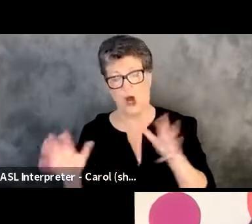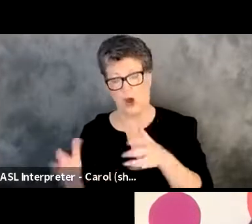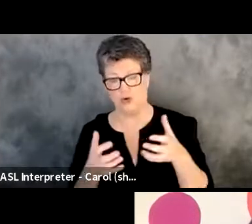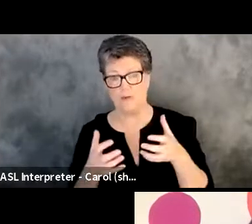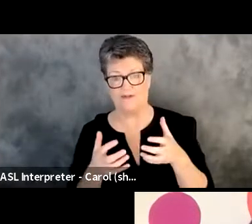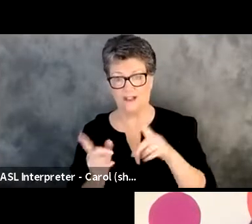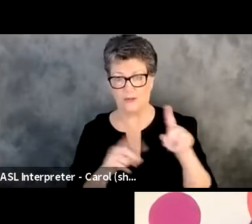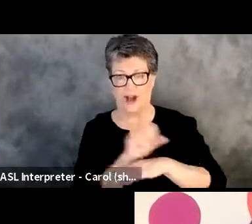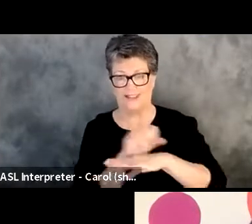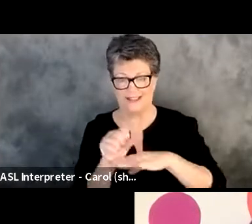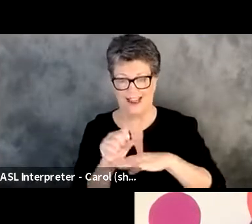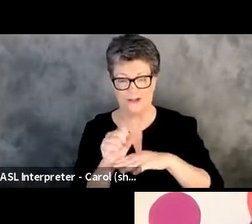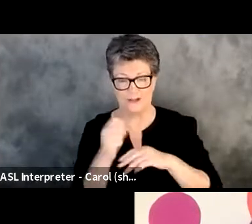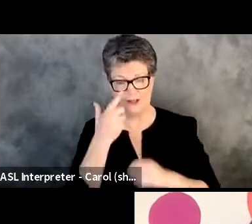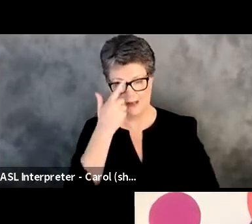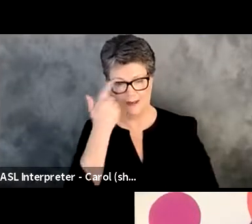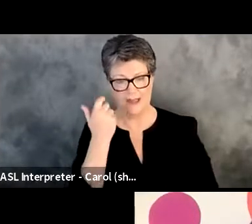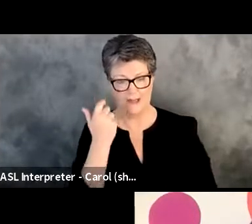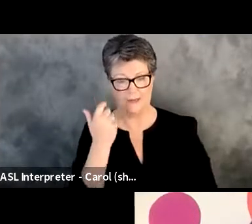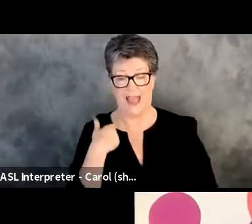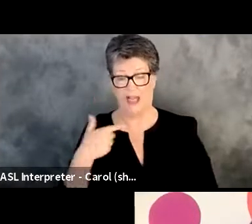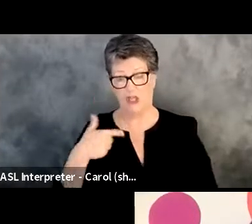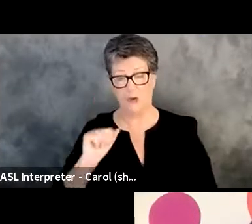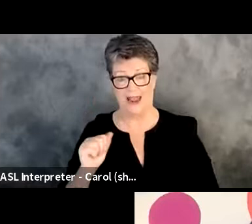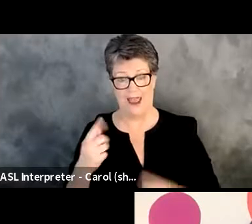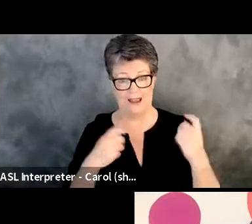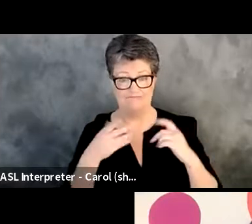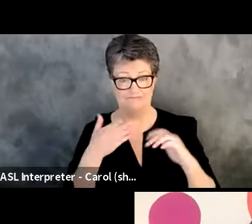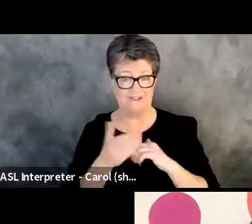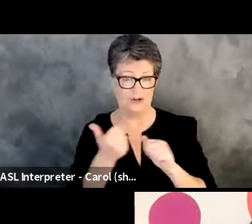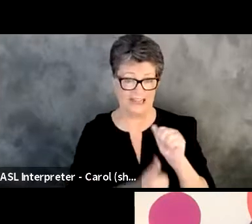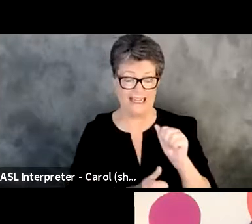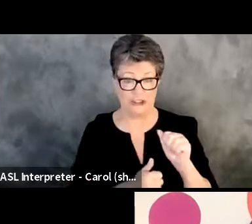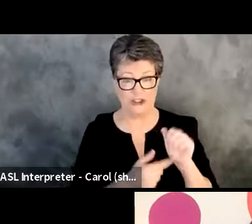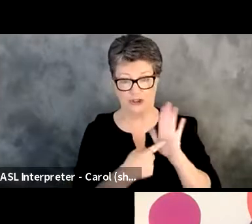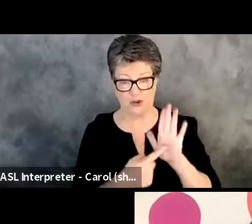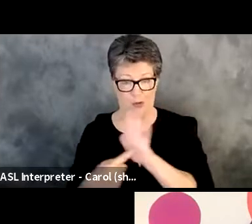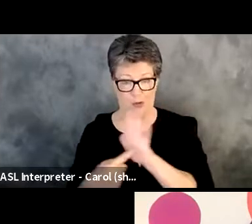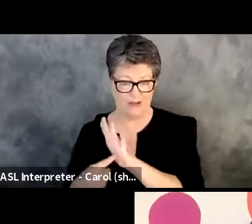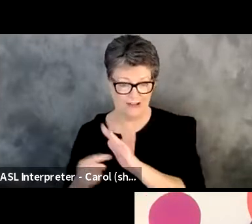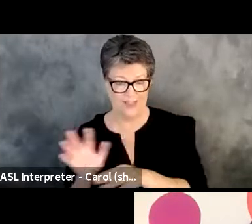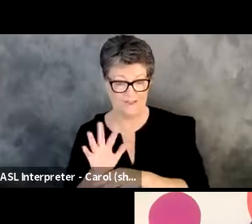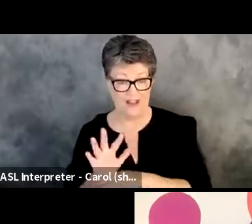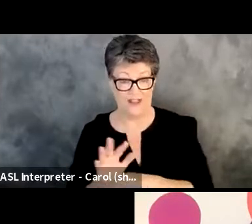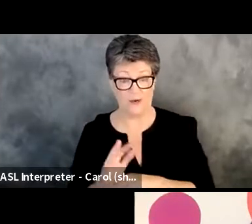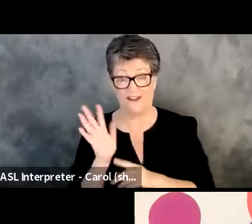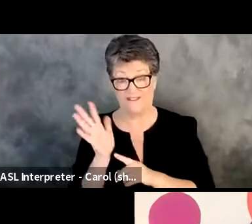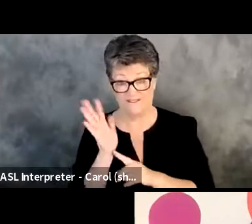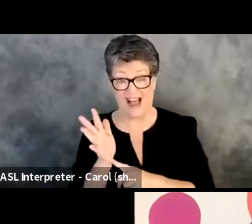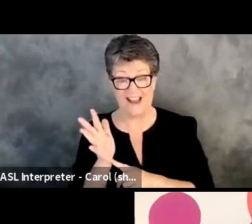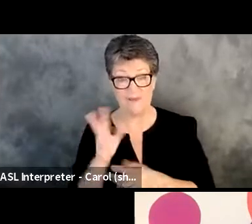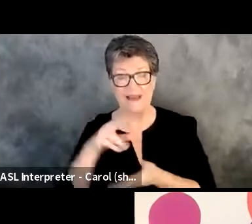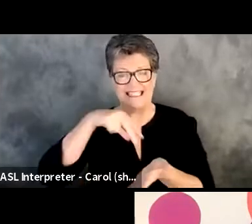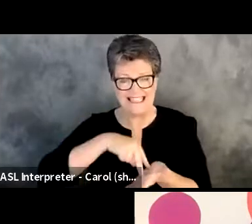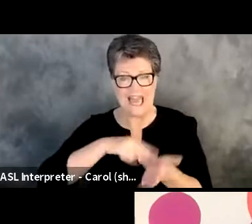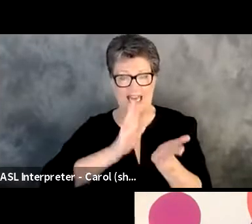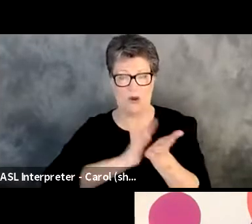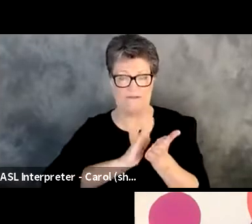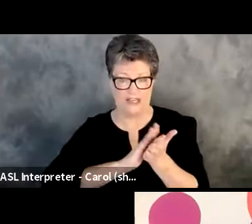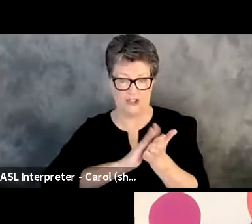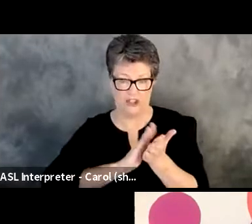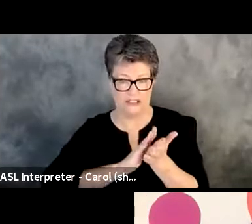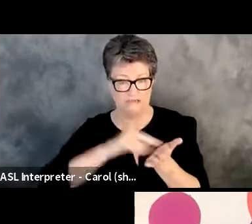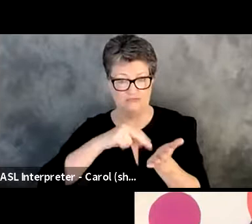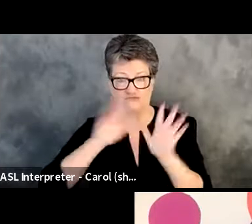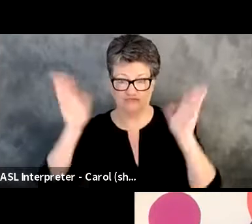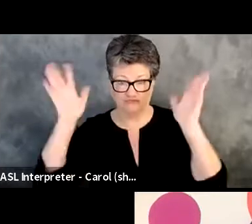on stage because there were Q&As after each showing of the film. And there was a 5-minute standing ovation.